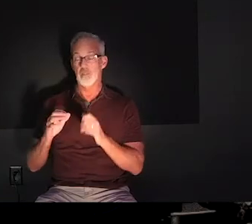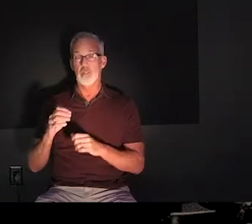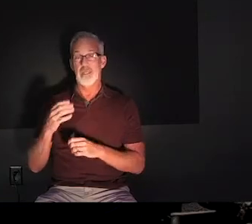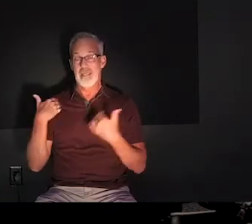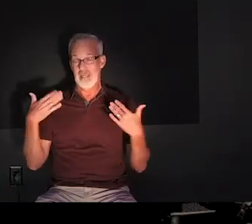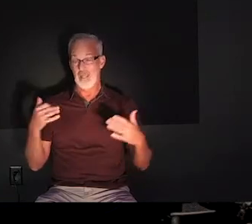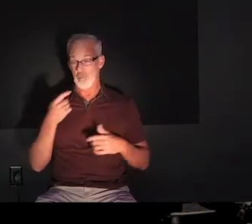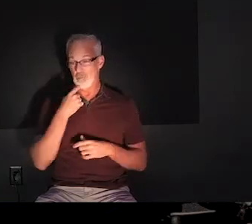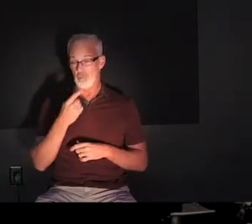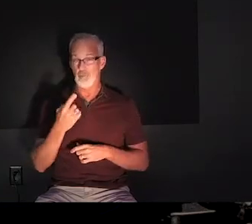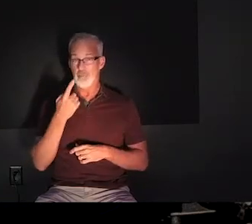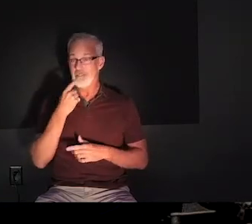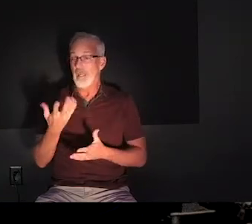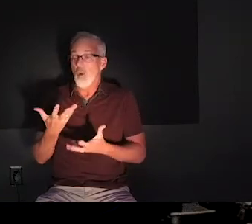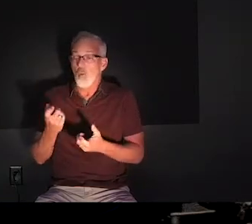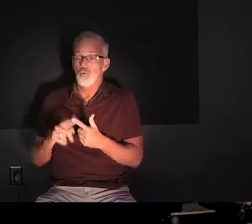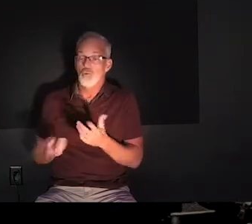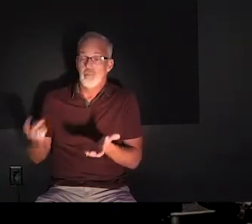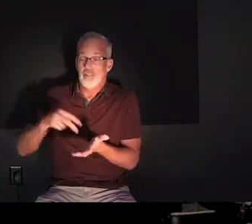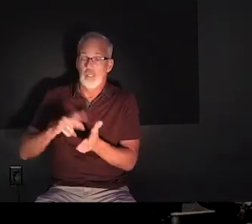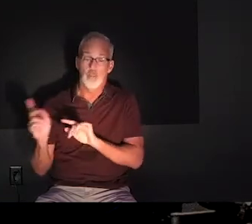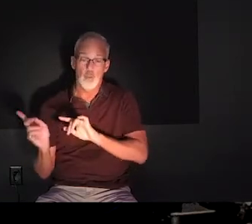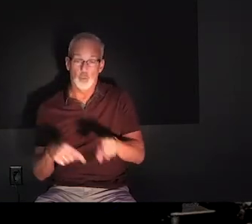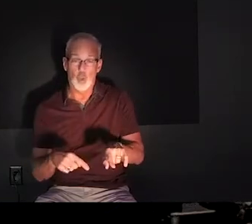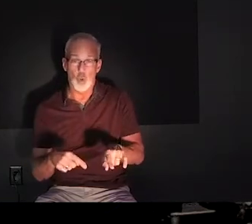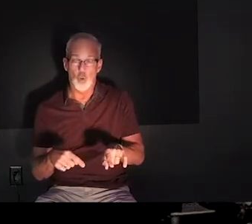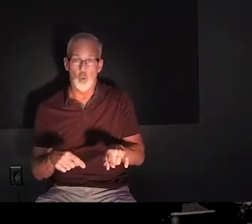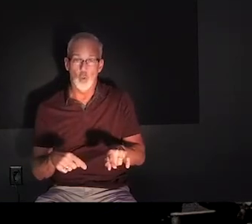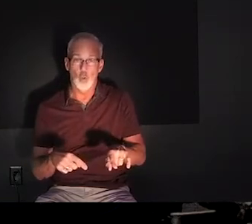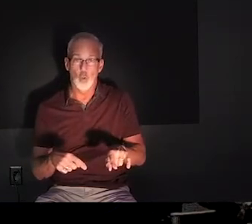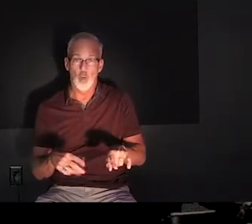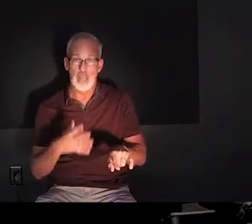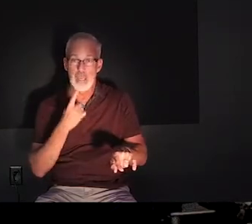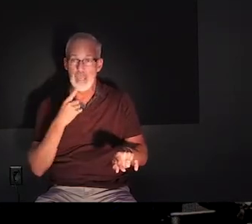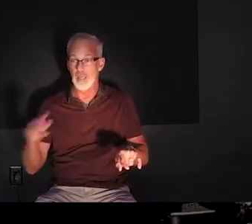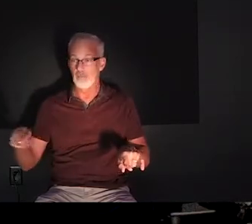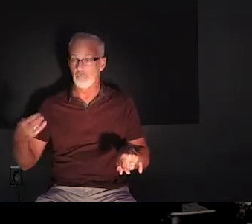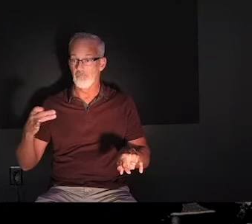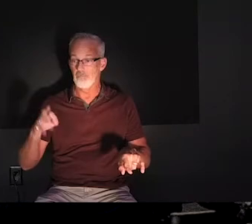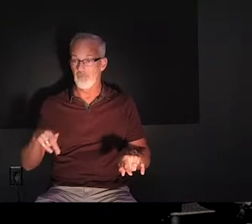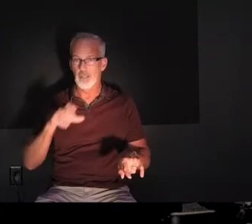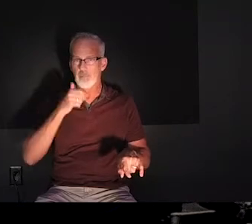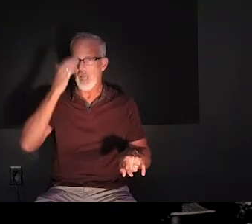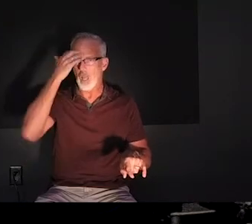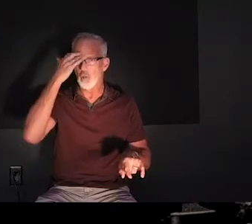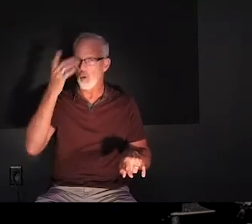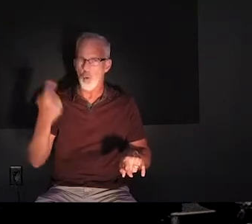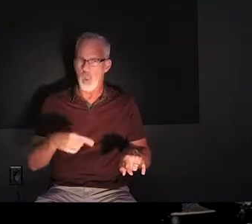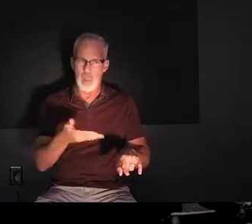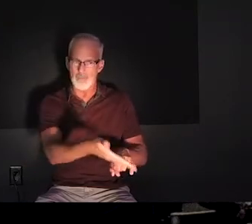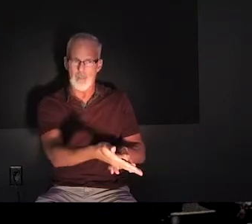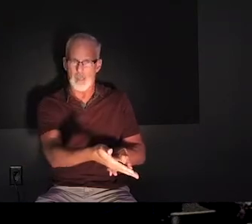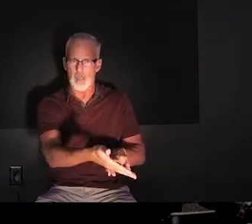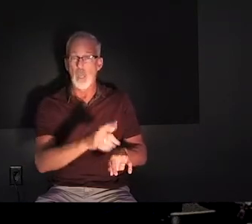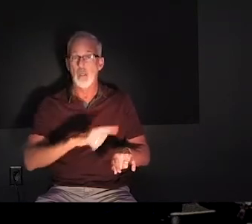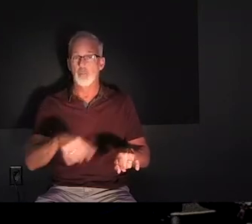him, I want you to get up, and I want you to go. And you're going to see Philip's yes is already on the table. You don't see him